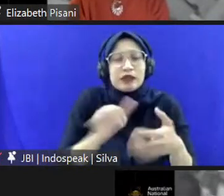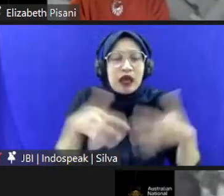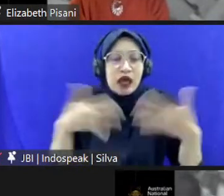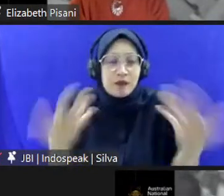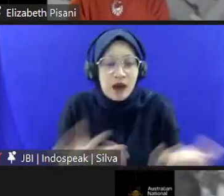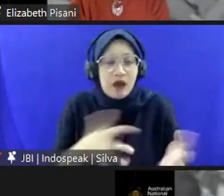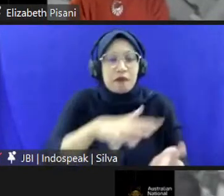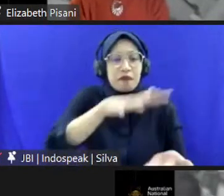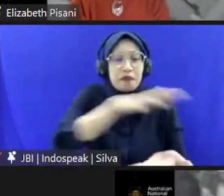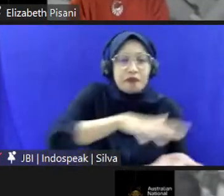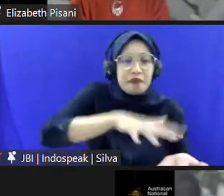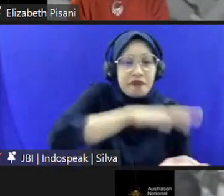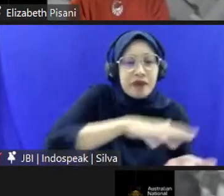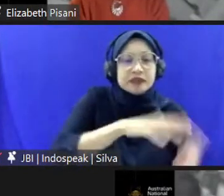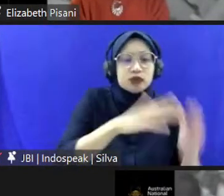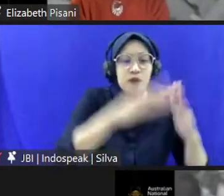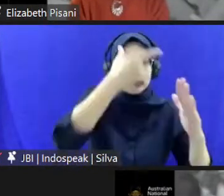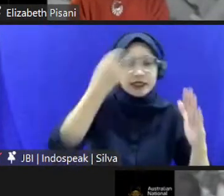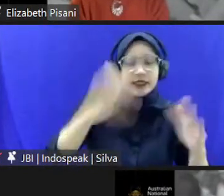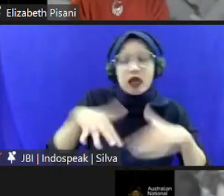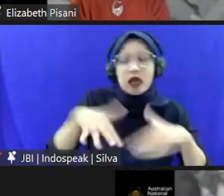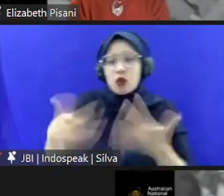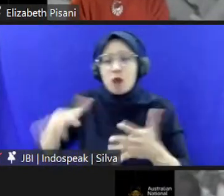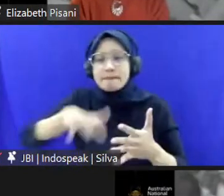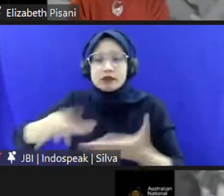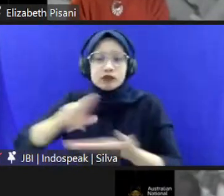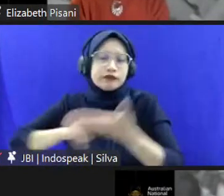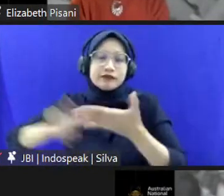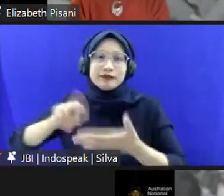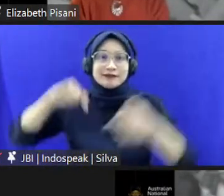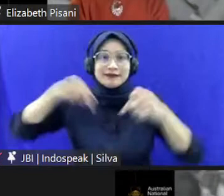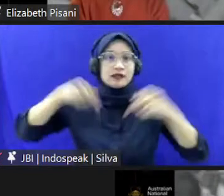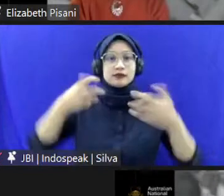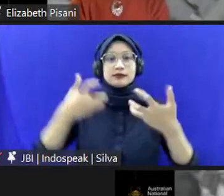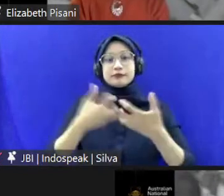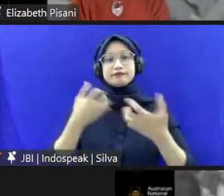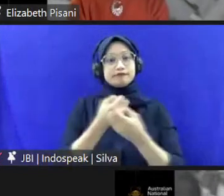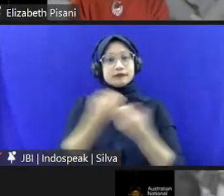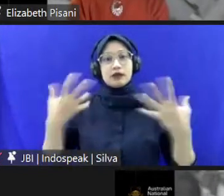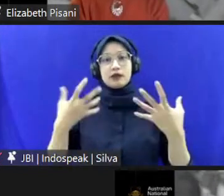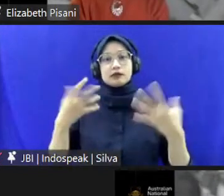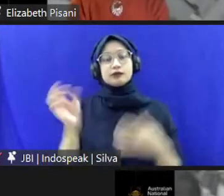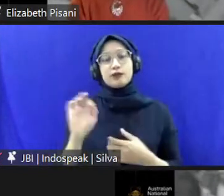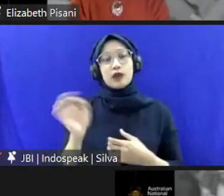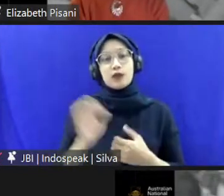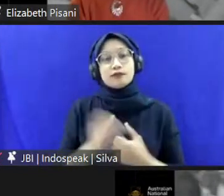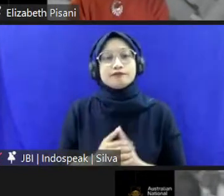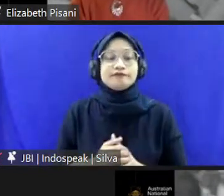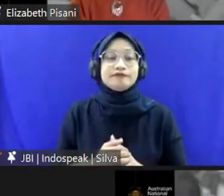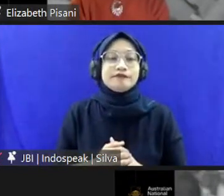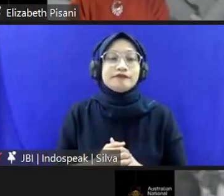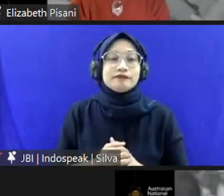So the system should be, how do you call it? Should be